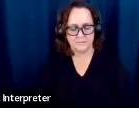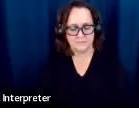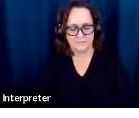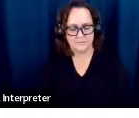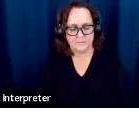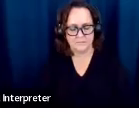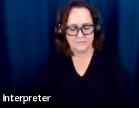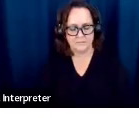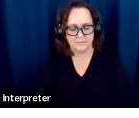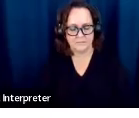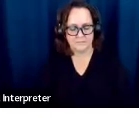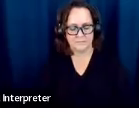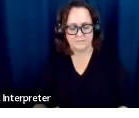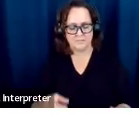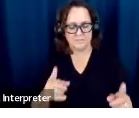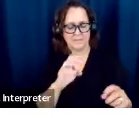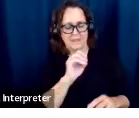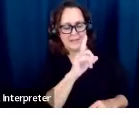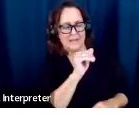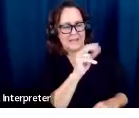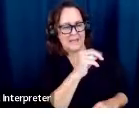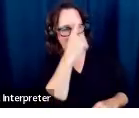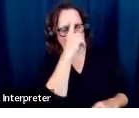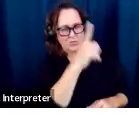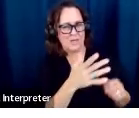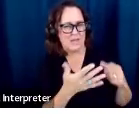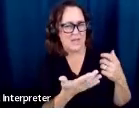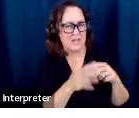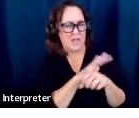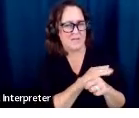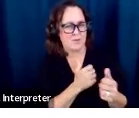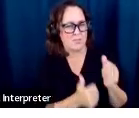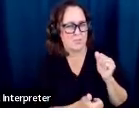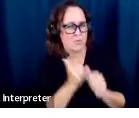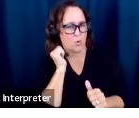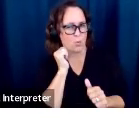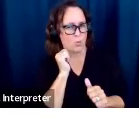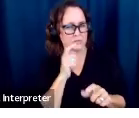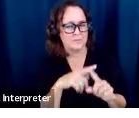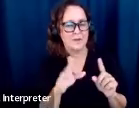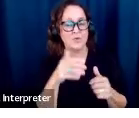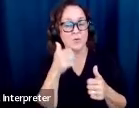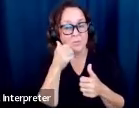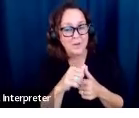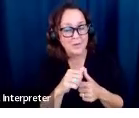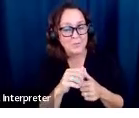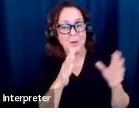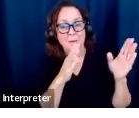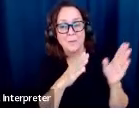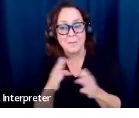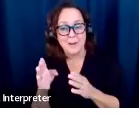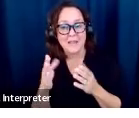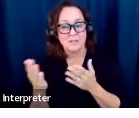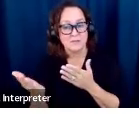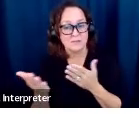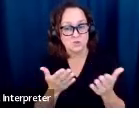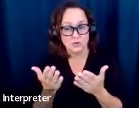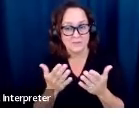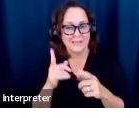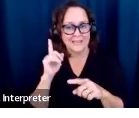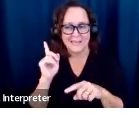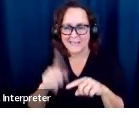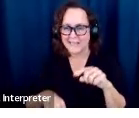So Eliana, I think you covered most of it. Just keep in mind that plans of service won't go for anything over